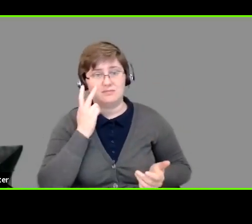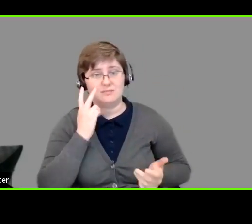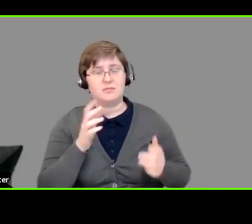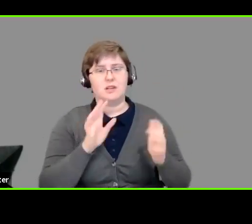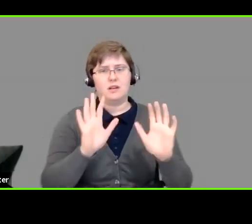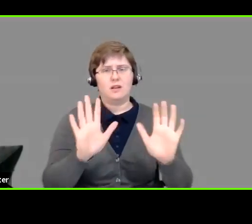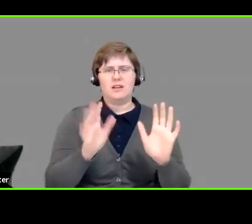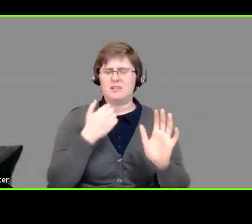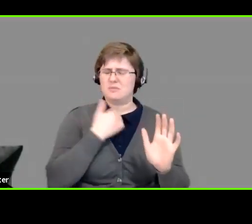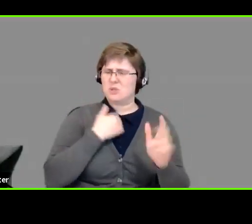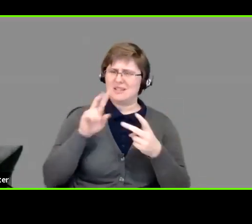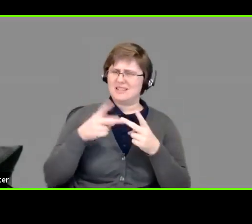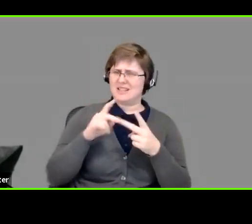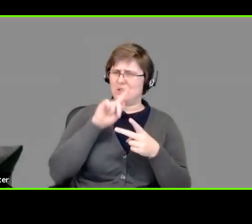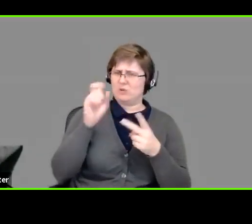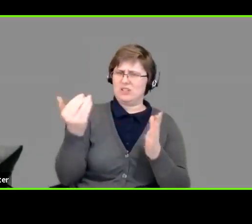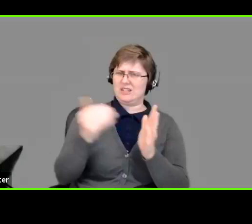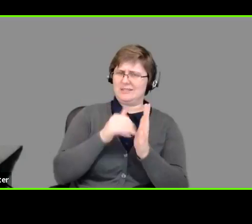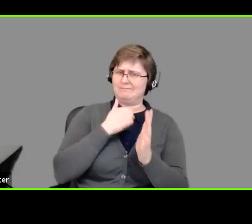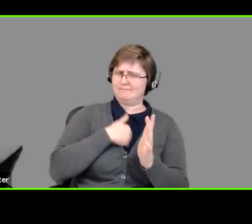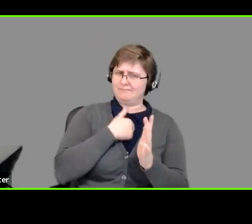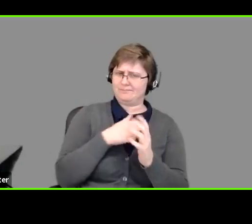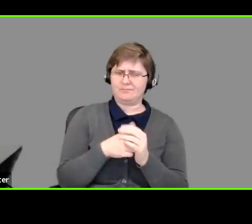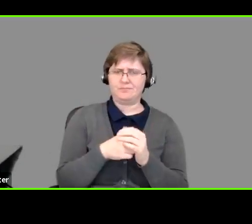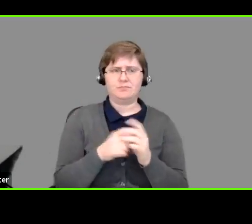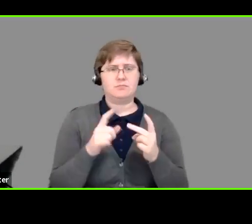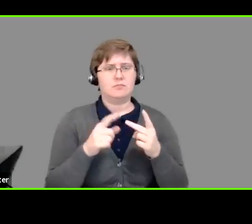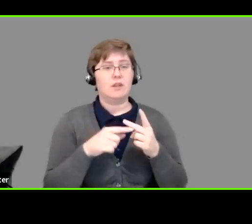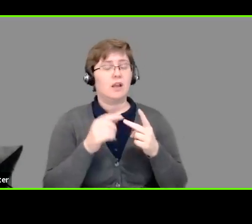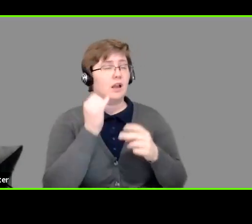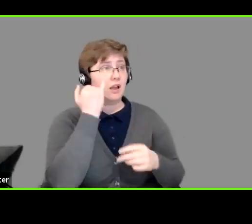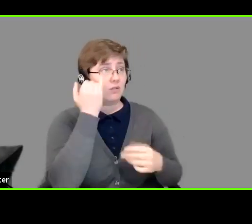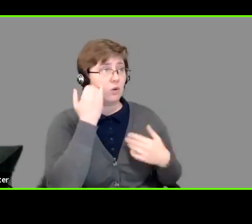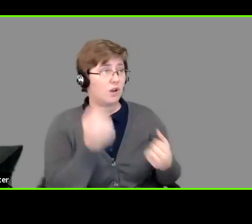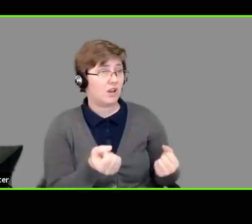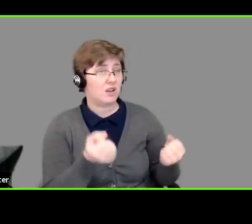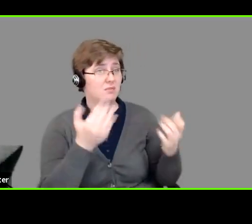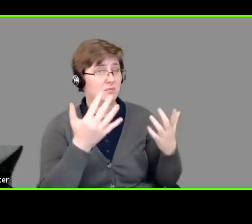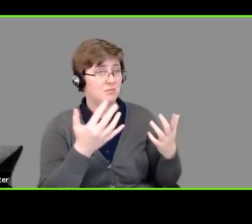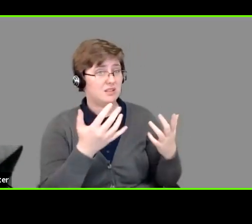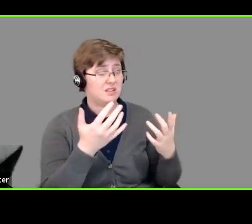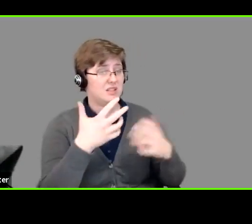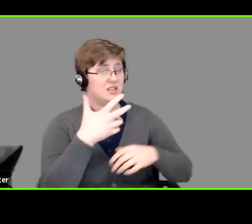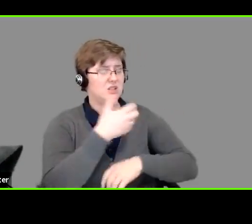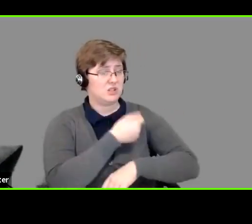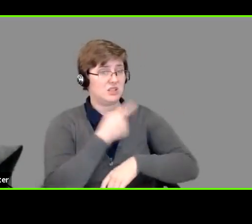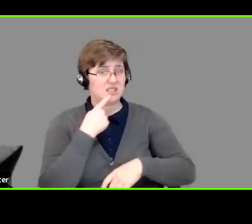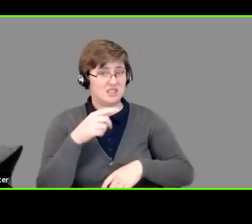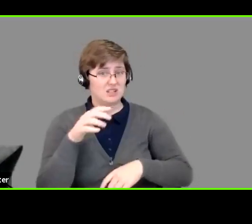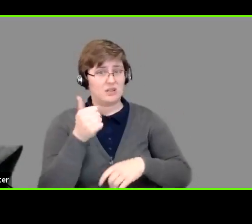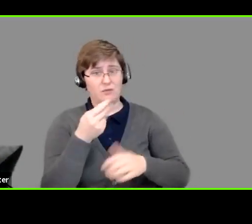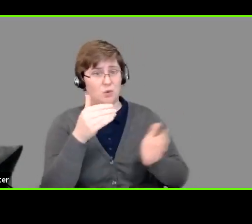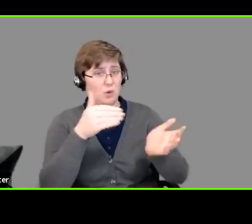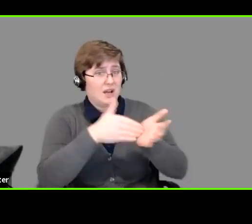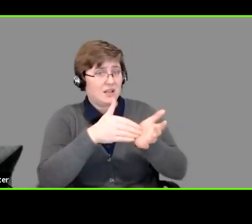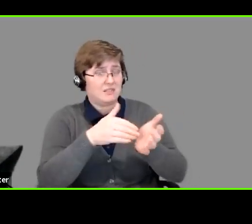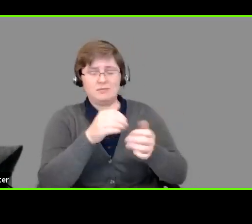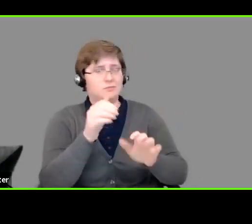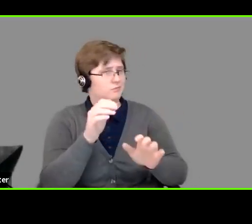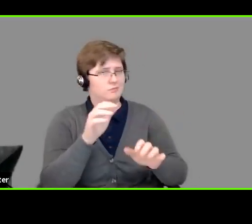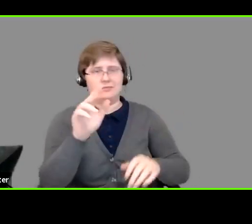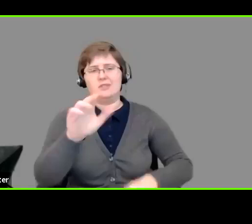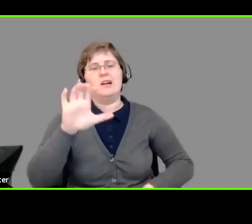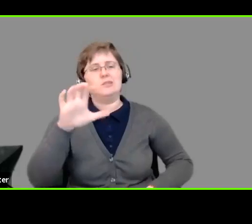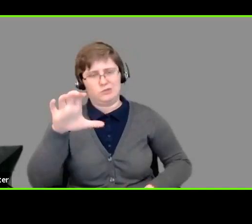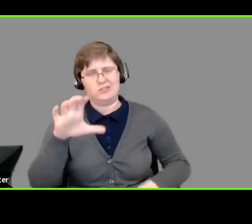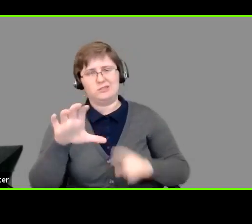And I'm sorry, what was the other question? Then I do apologize. If we knew a number of how many doses, you said it'll be in the hundreds, not the thousands, if we had an idea of what that